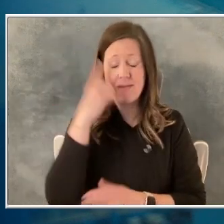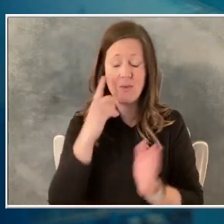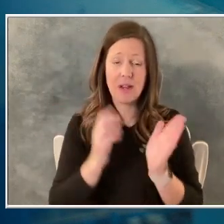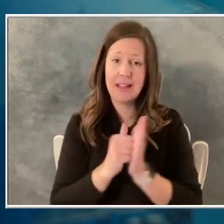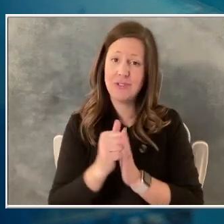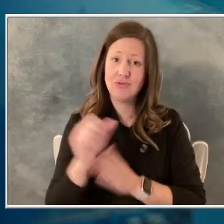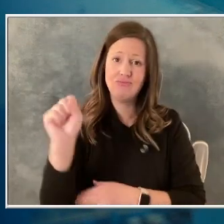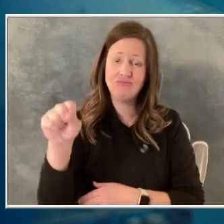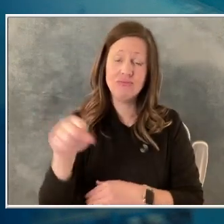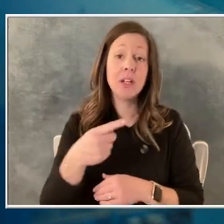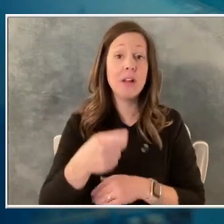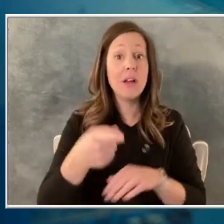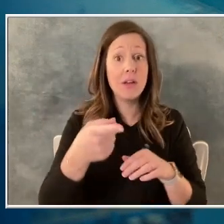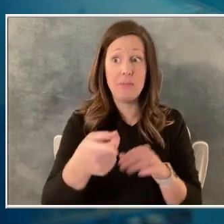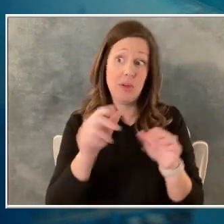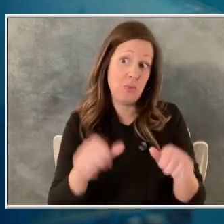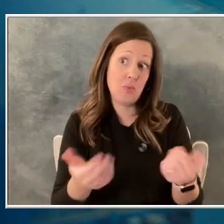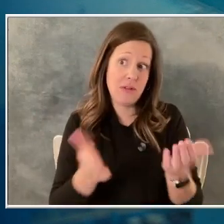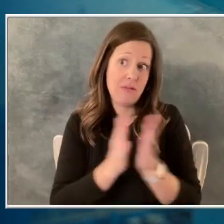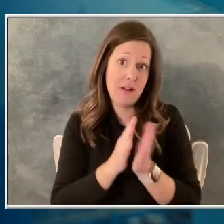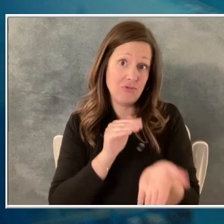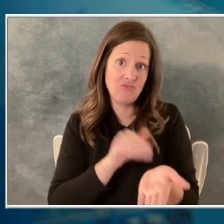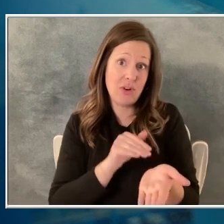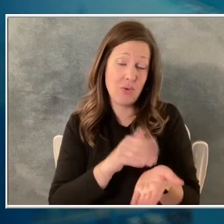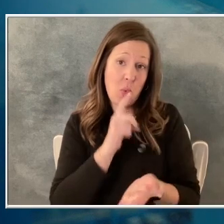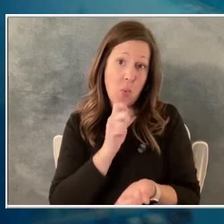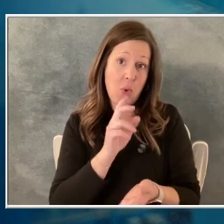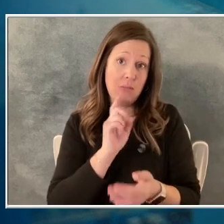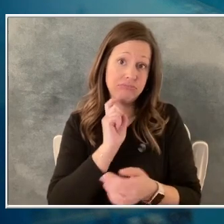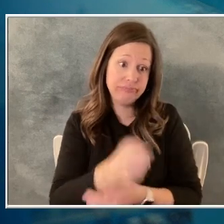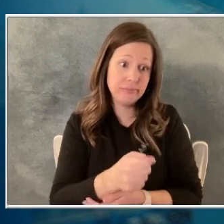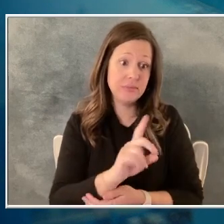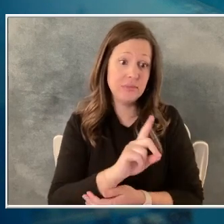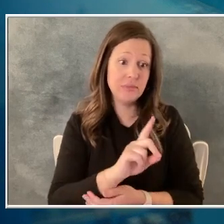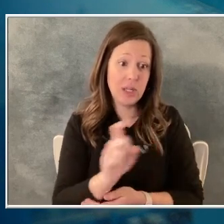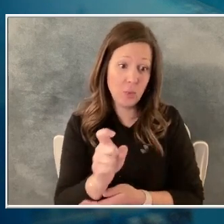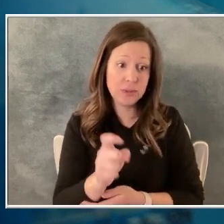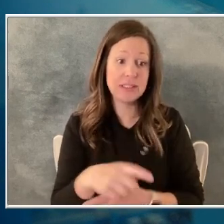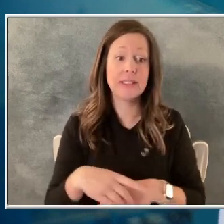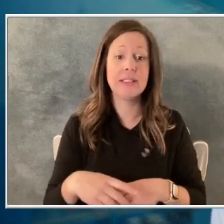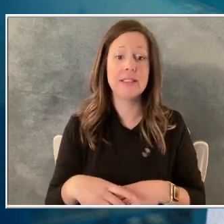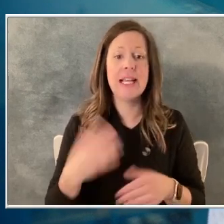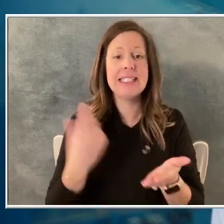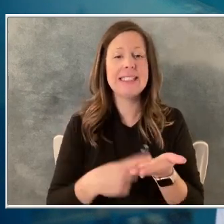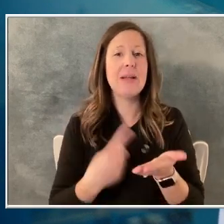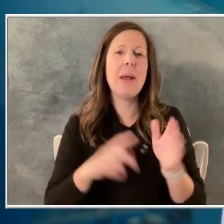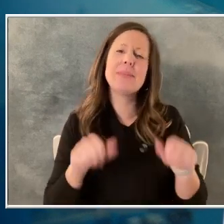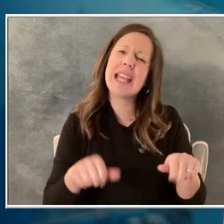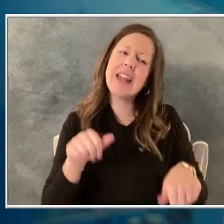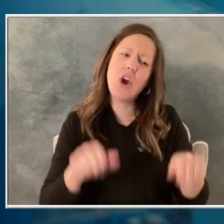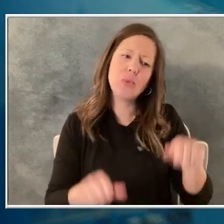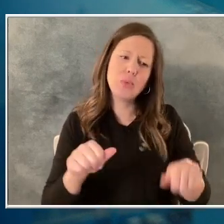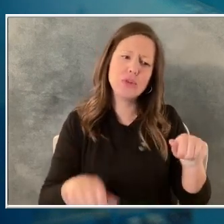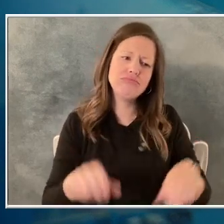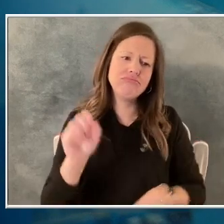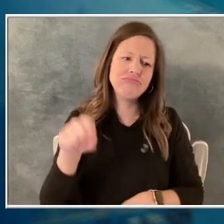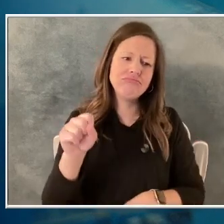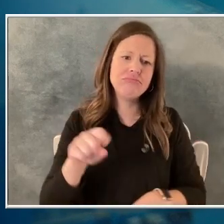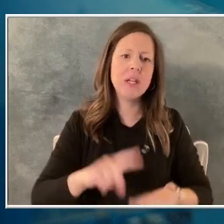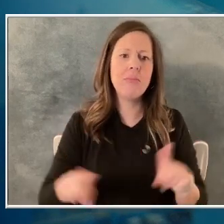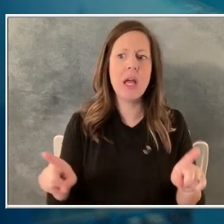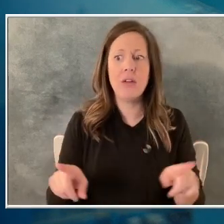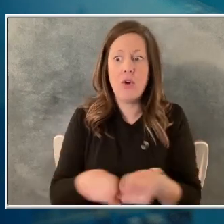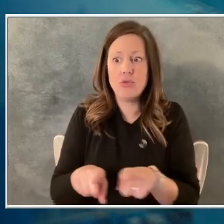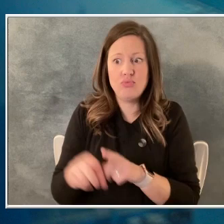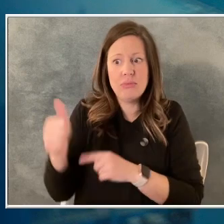ask your doctor who diagnosed you for a second opinion. Sometimes this seems a little bit awkward, but you can also ask for a second opinion yourself. So if somebody